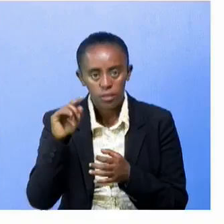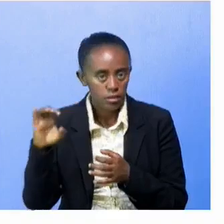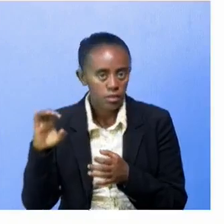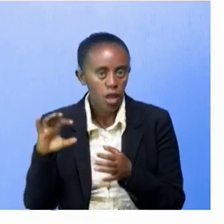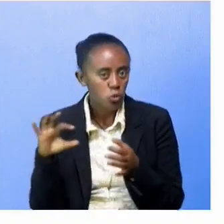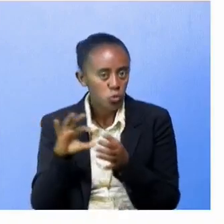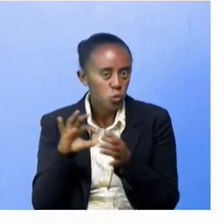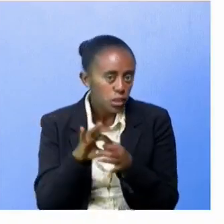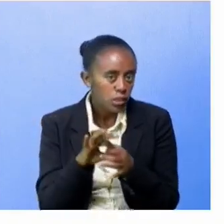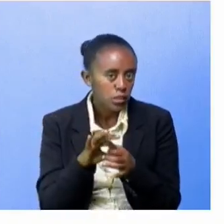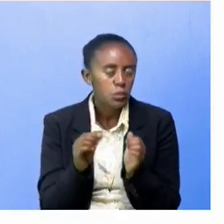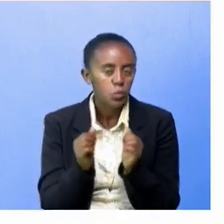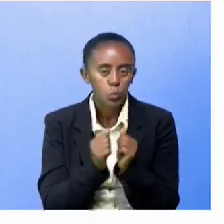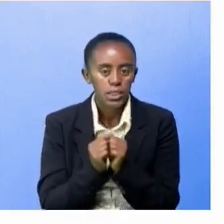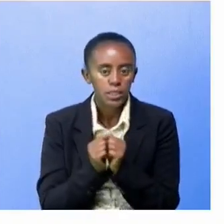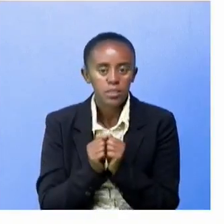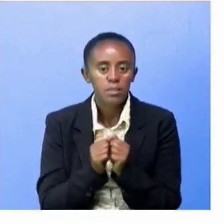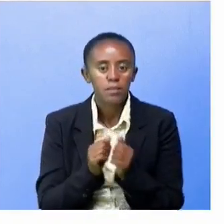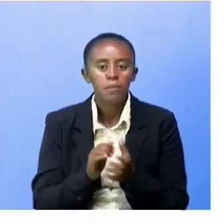with